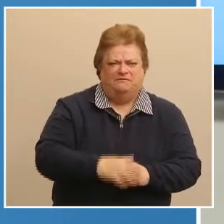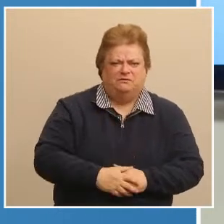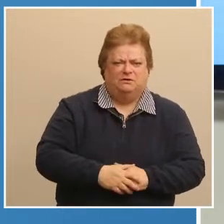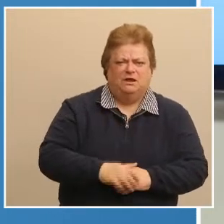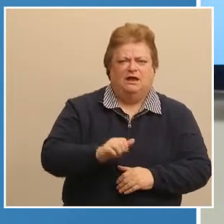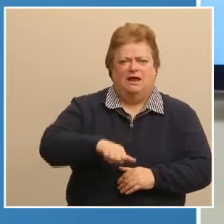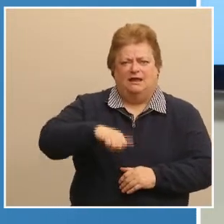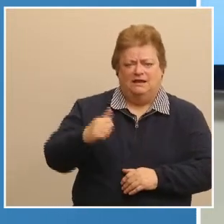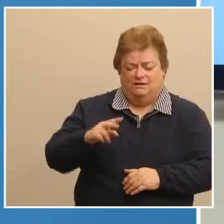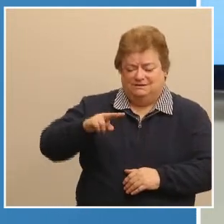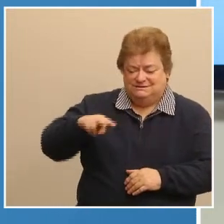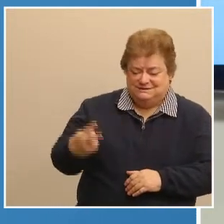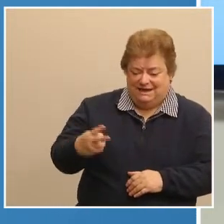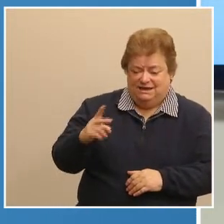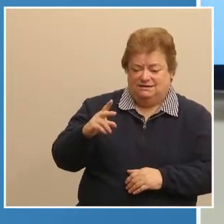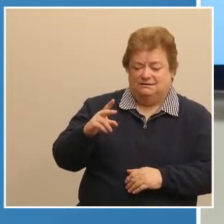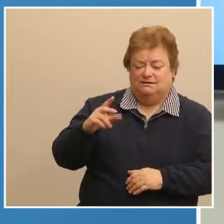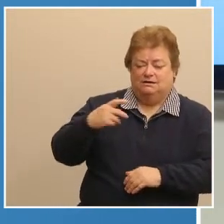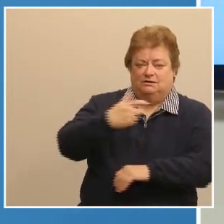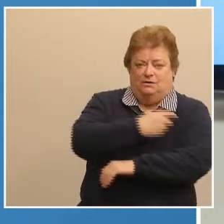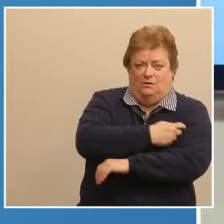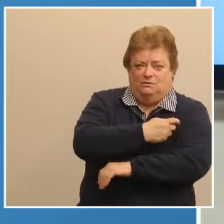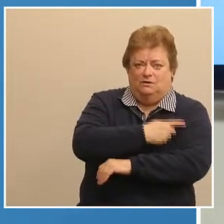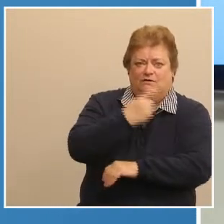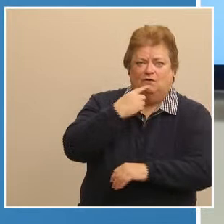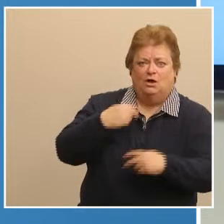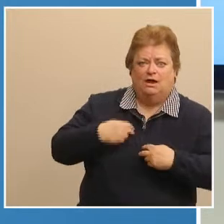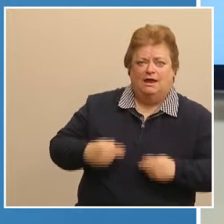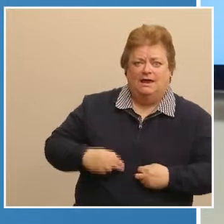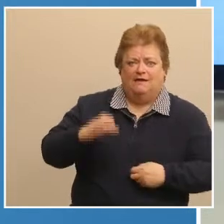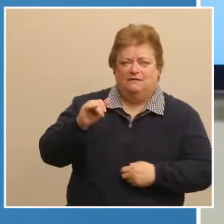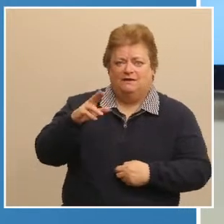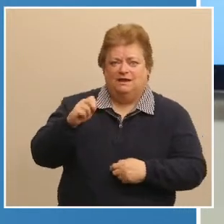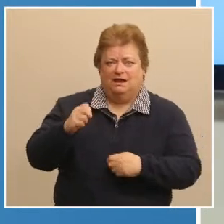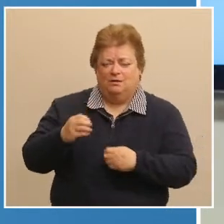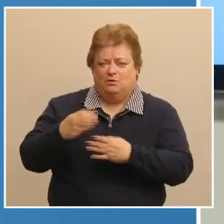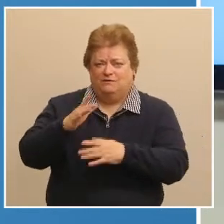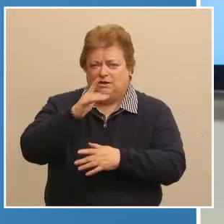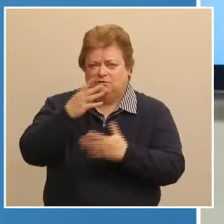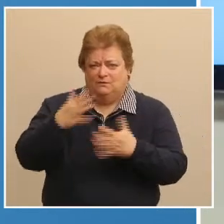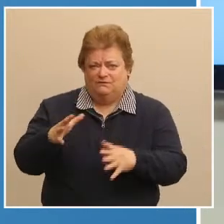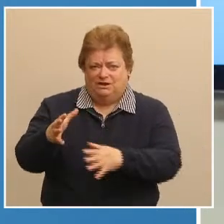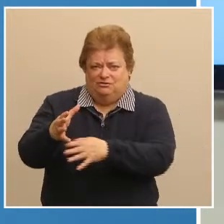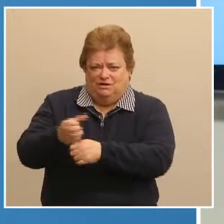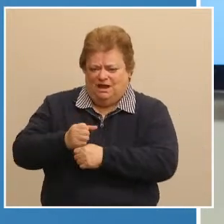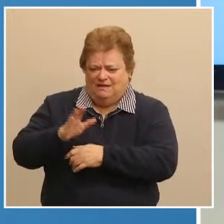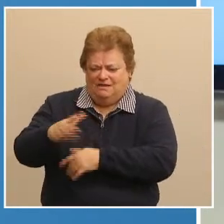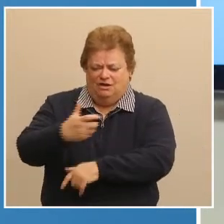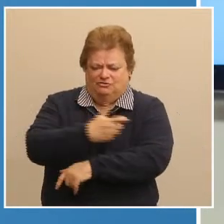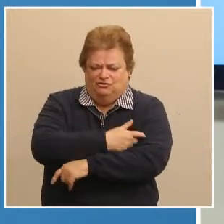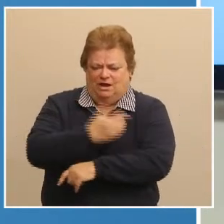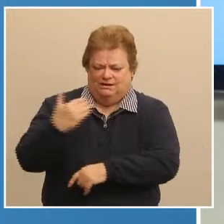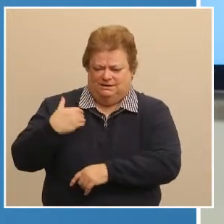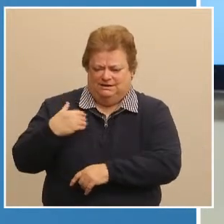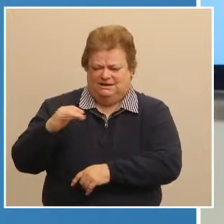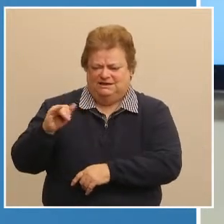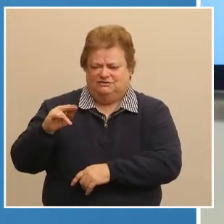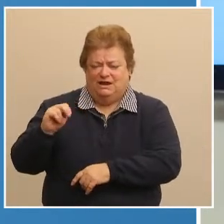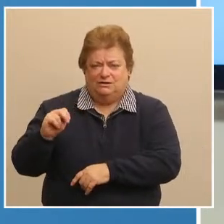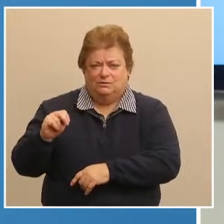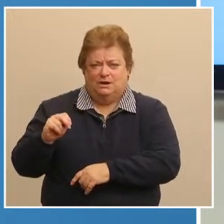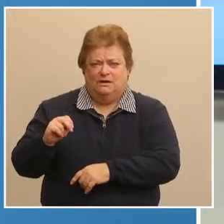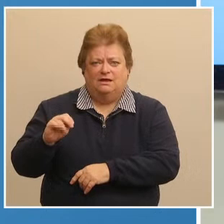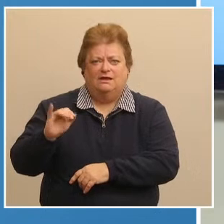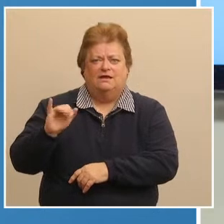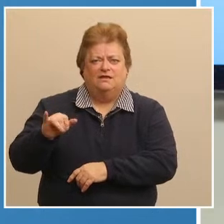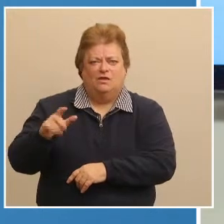on Friday for healthcare providers who received their first doses at the arena in late January. Individuals in this